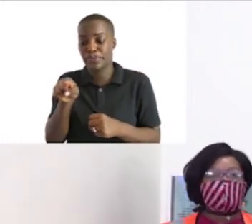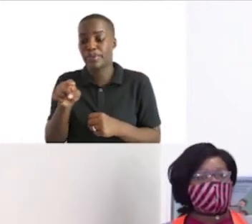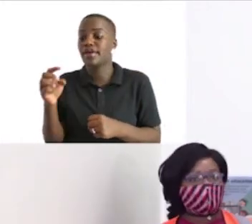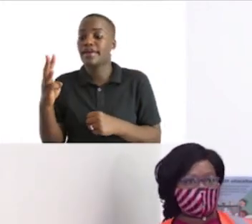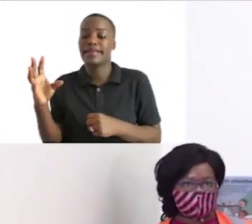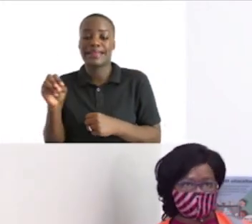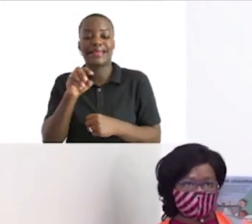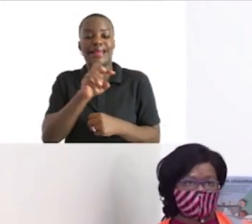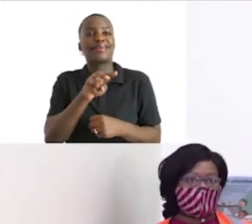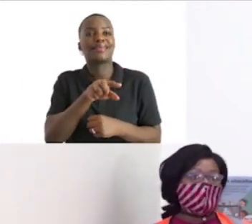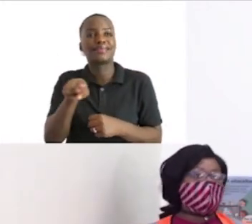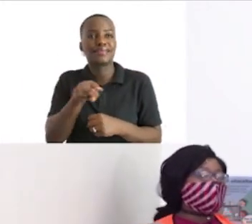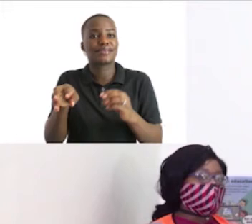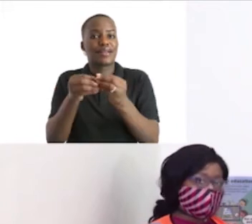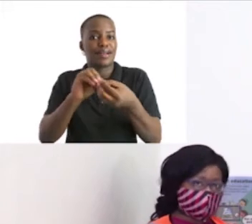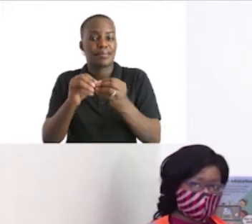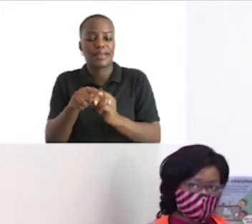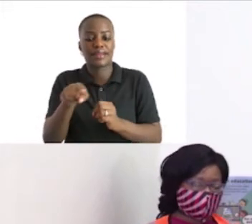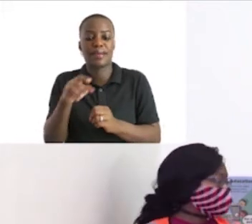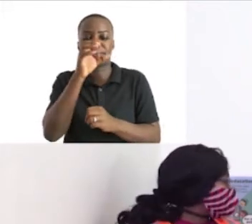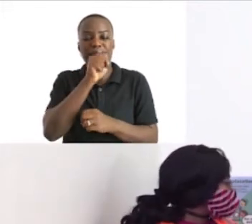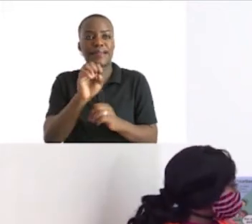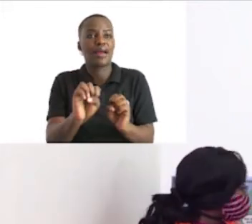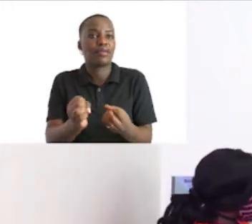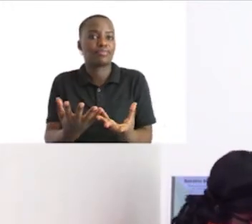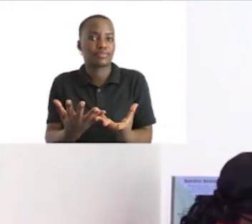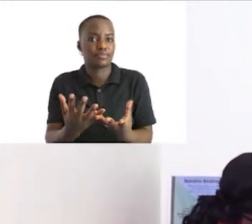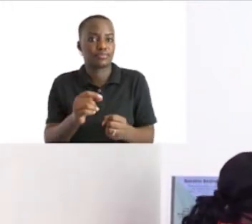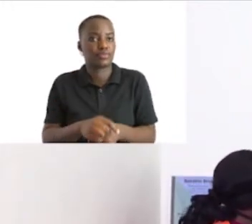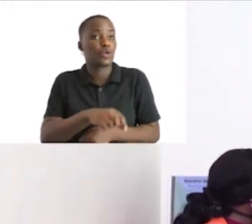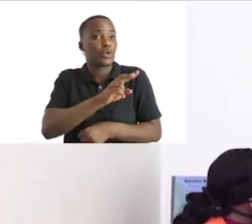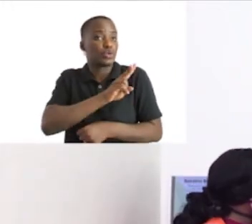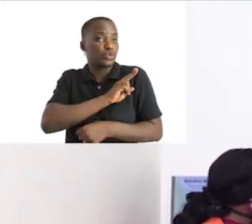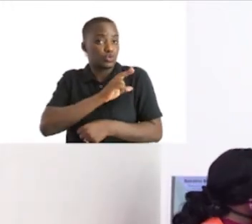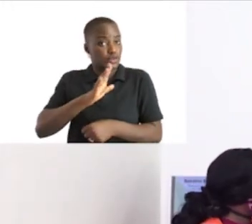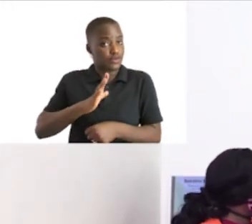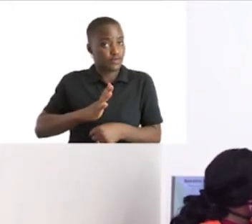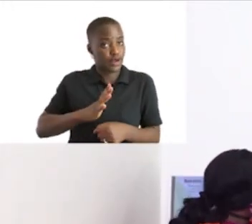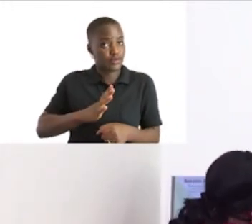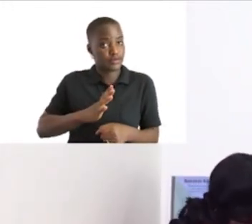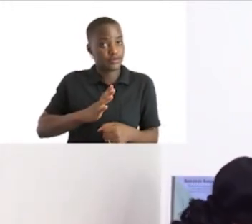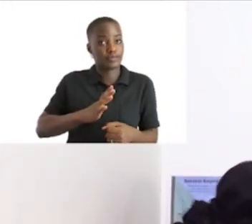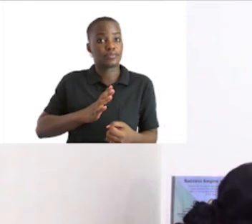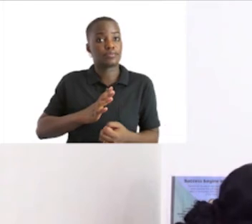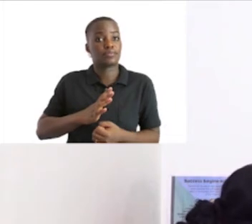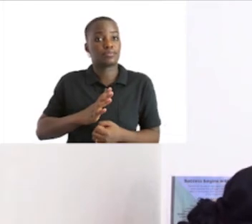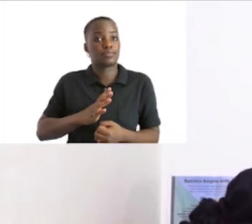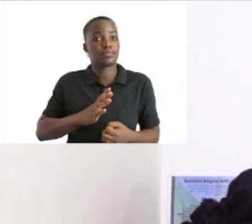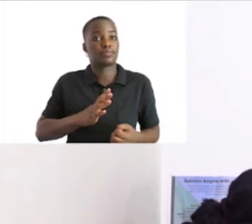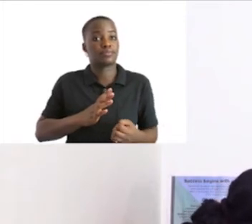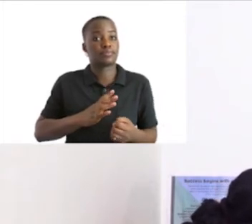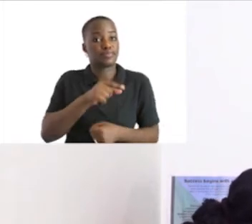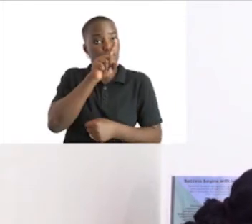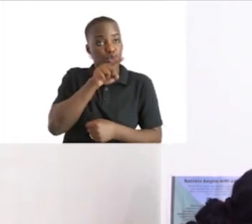and 30 by counting. We are going to say 25, then we're going to make